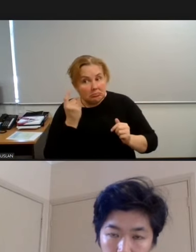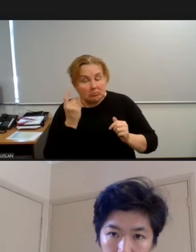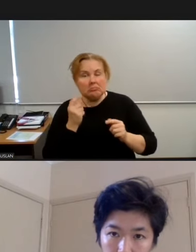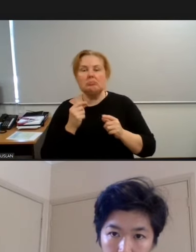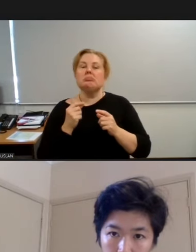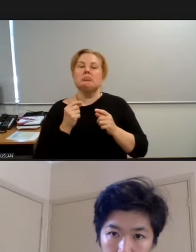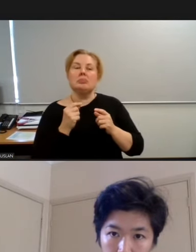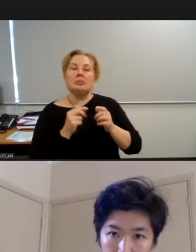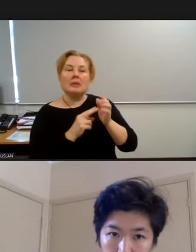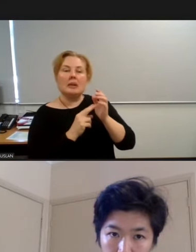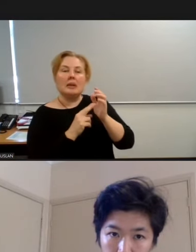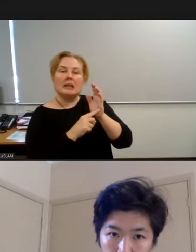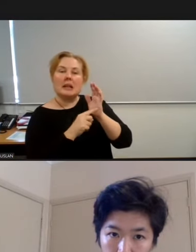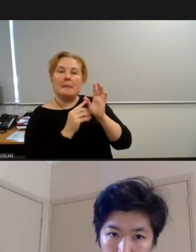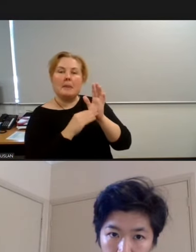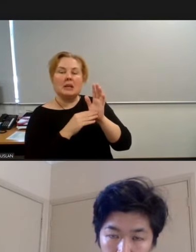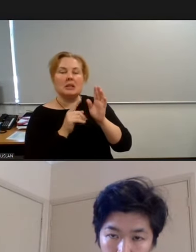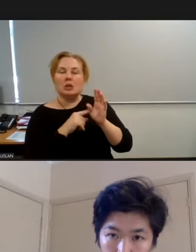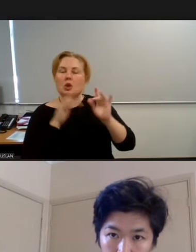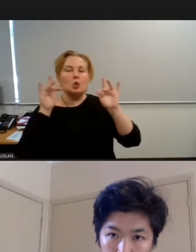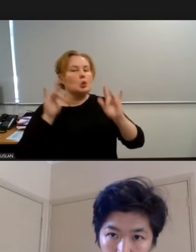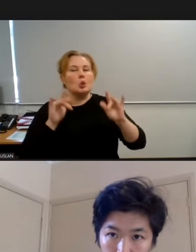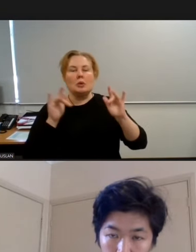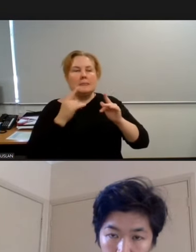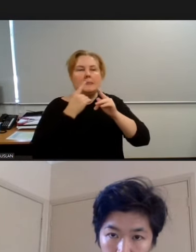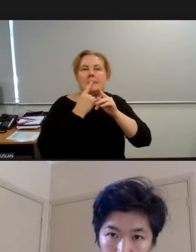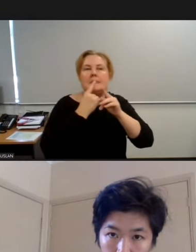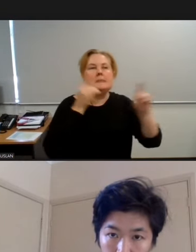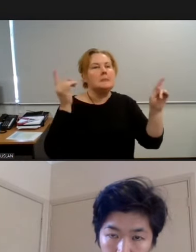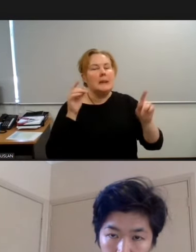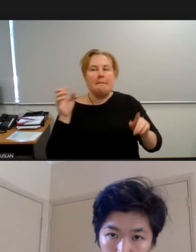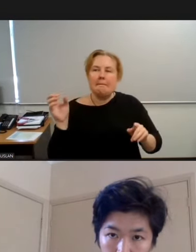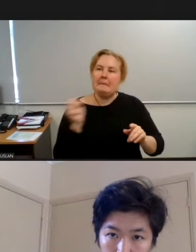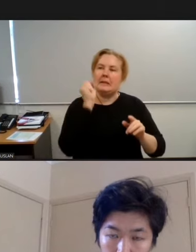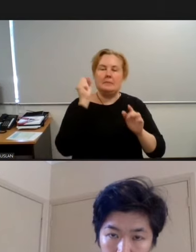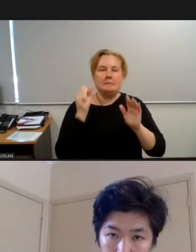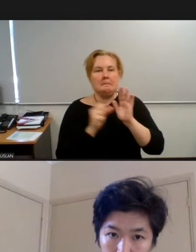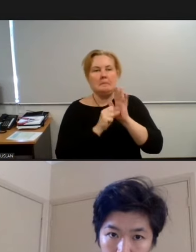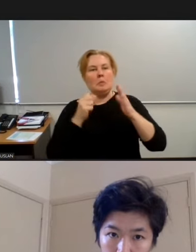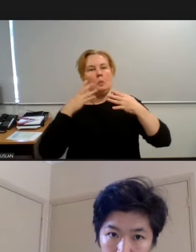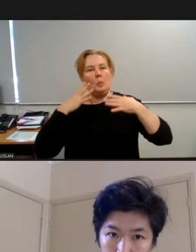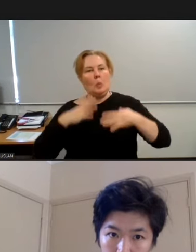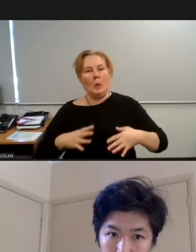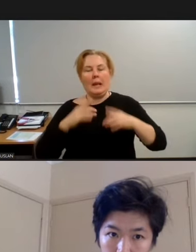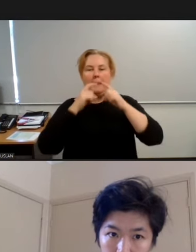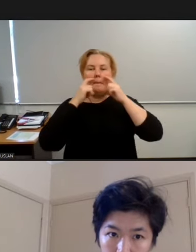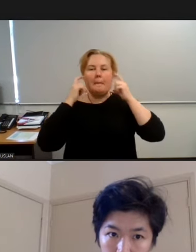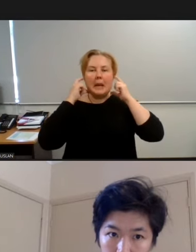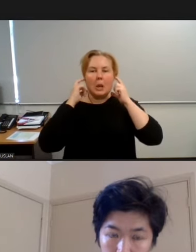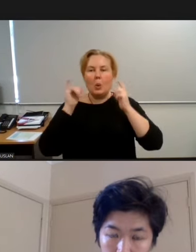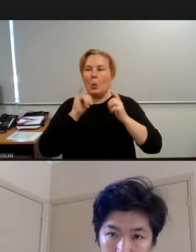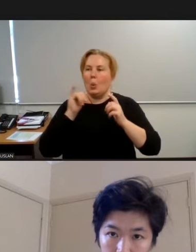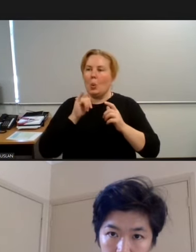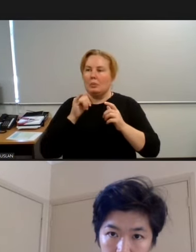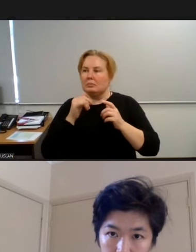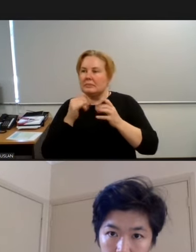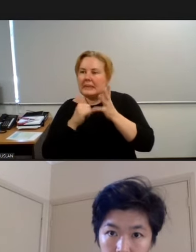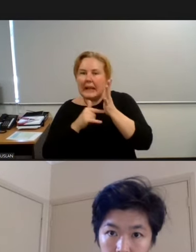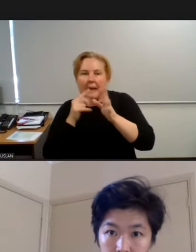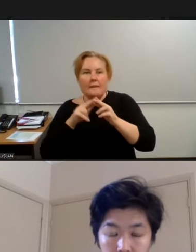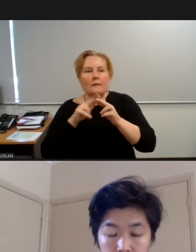for any staff or the general public to wear masks. However,